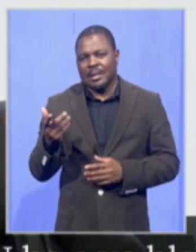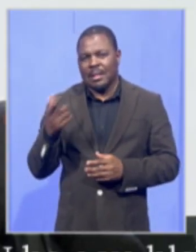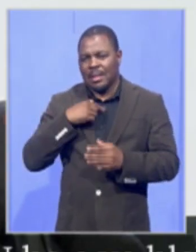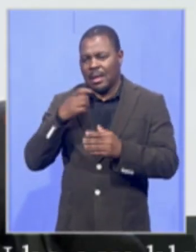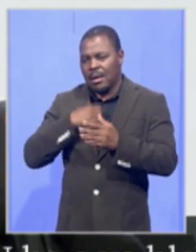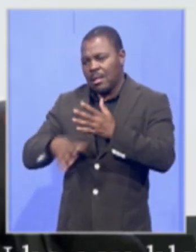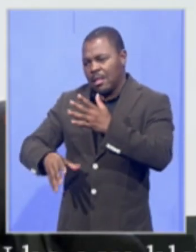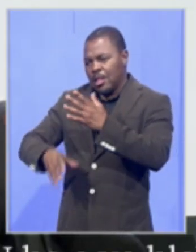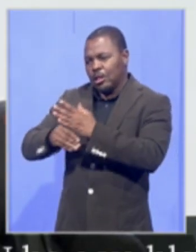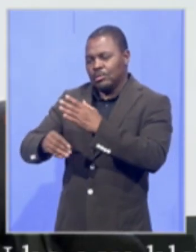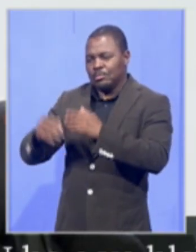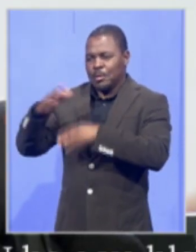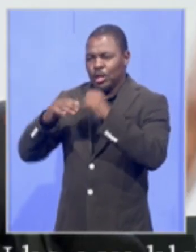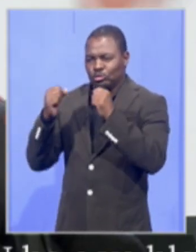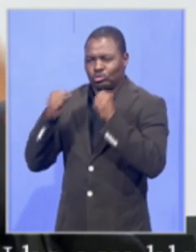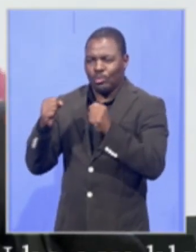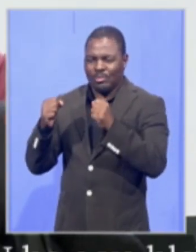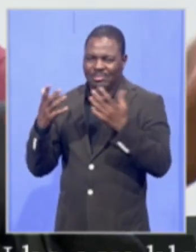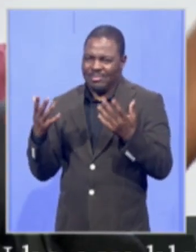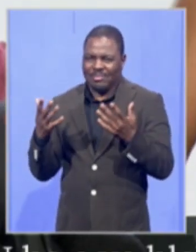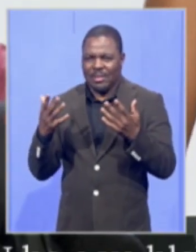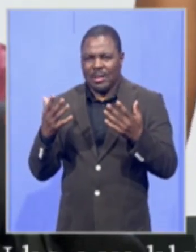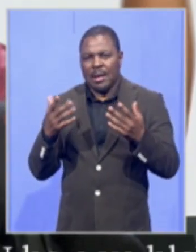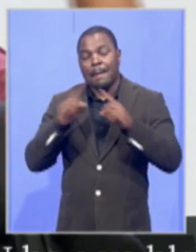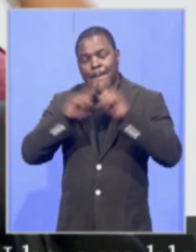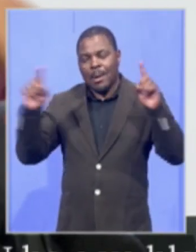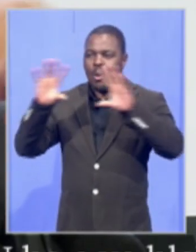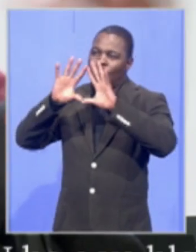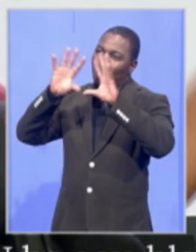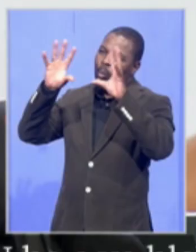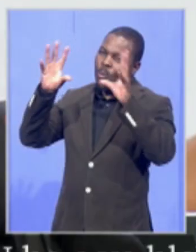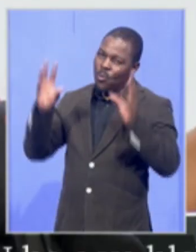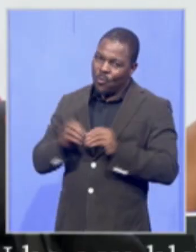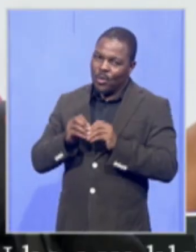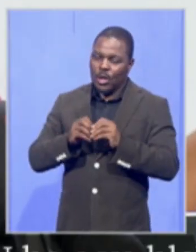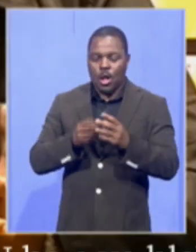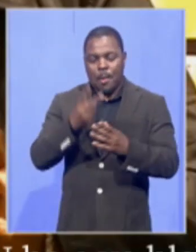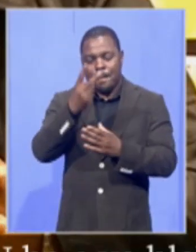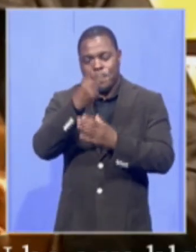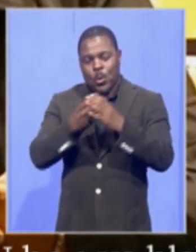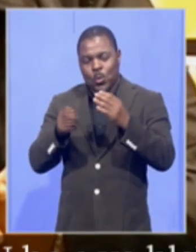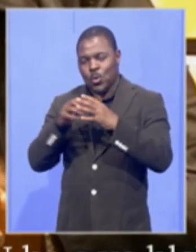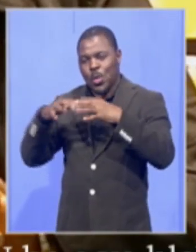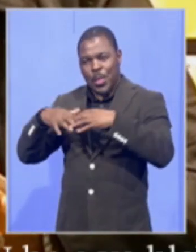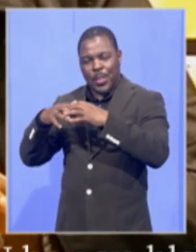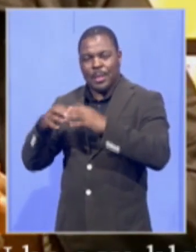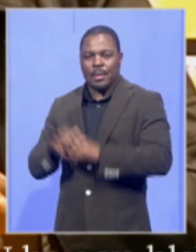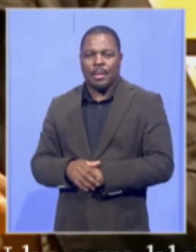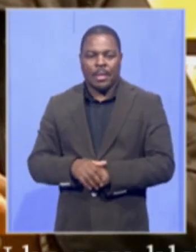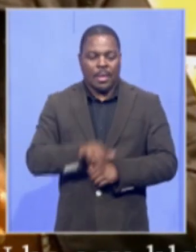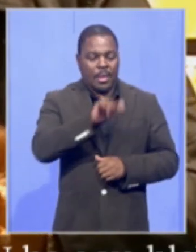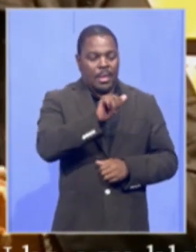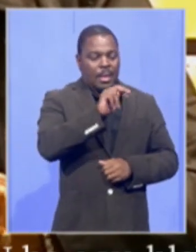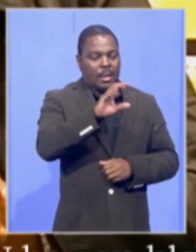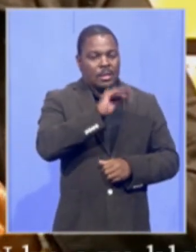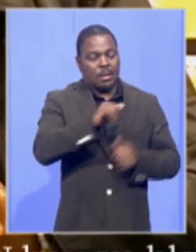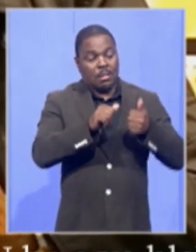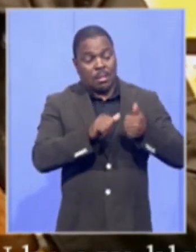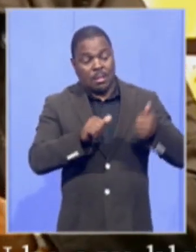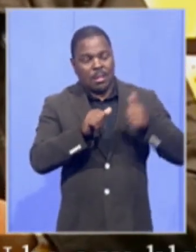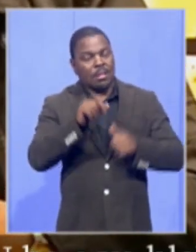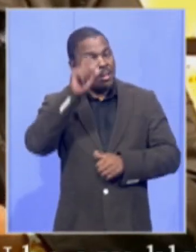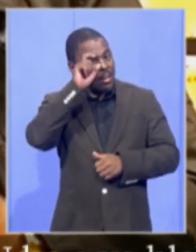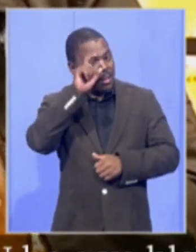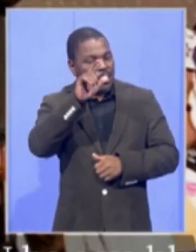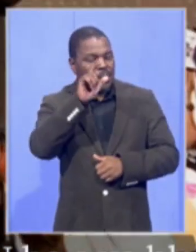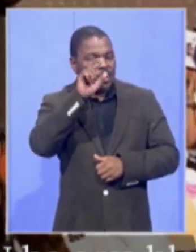reinforcement others like, but overall it's a combination of the two. Mongodi e moholo wa ANC fikileng badula o